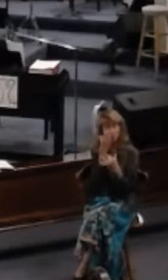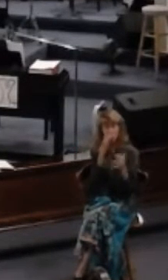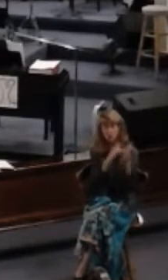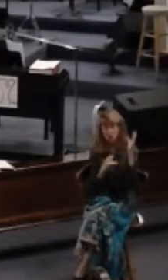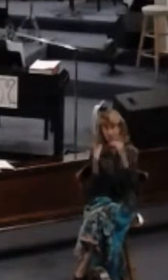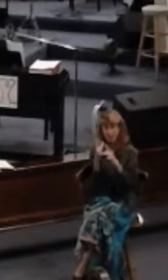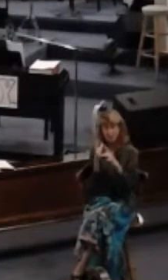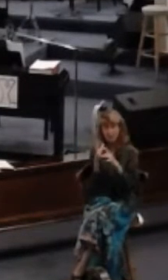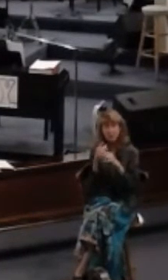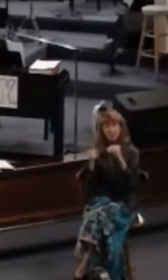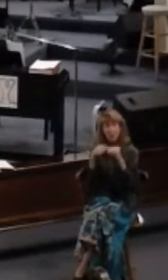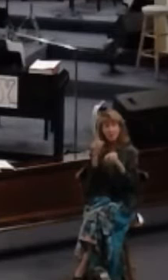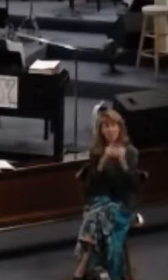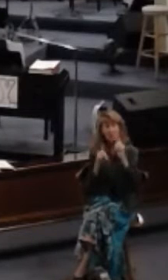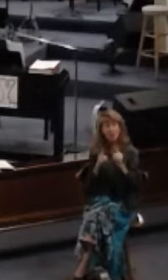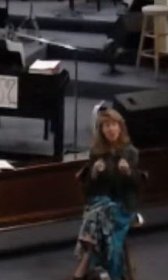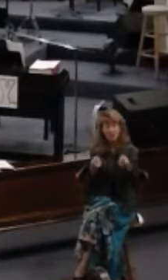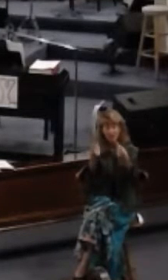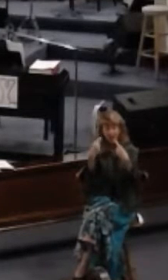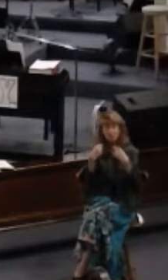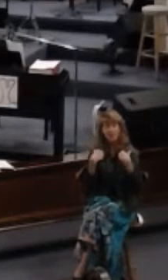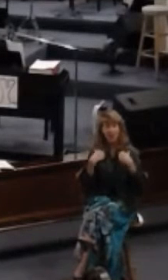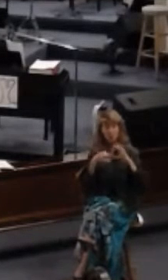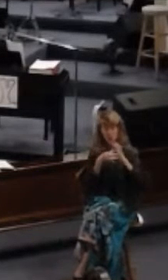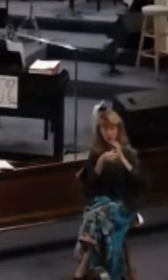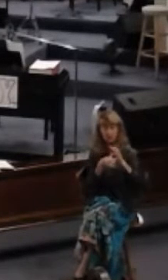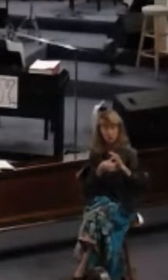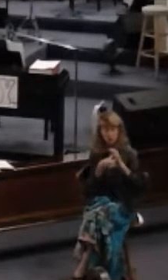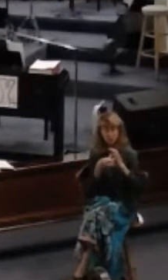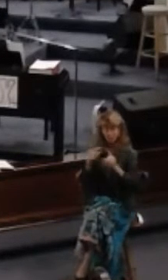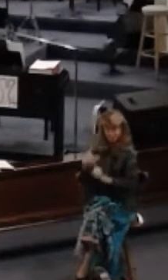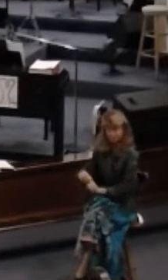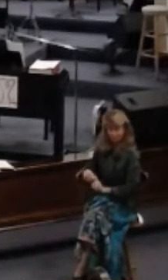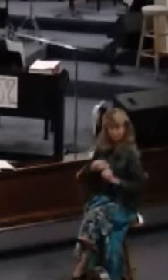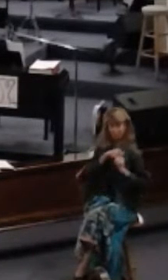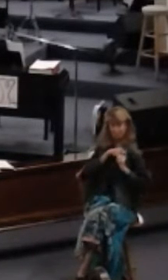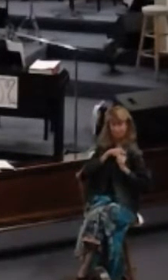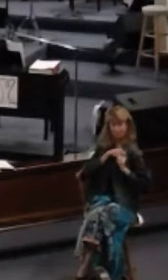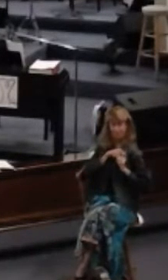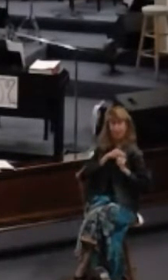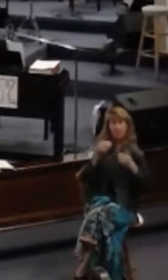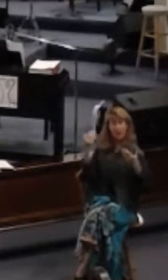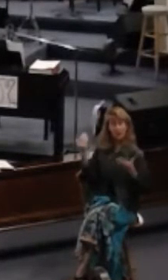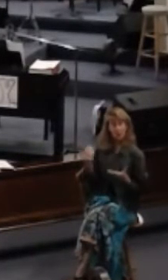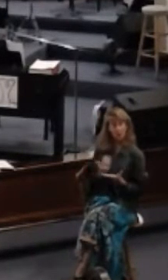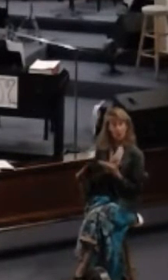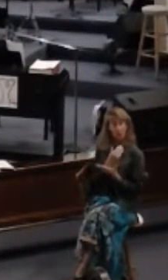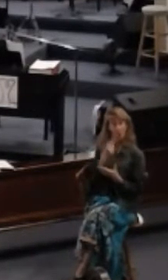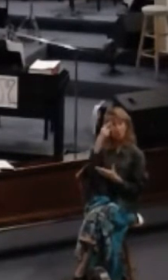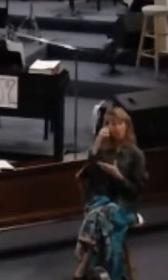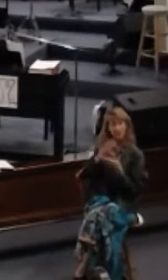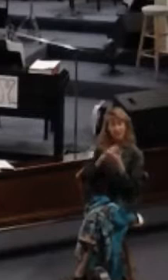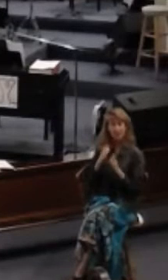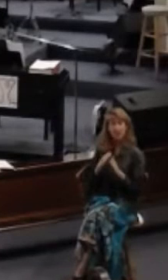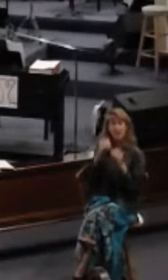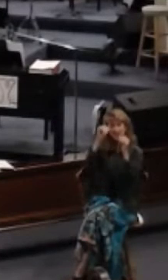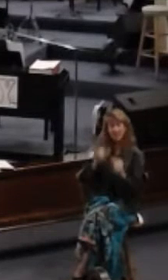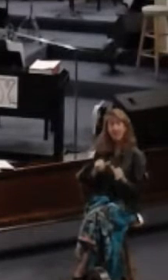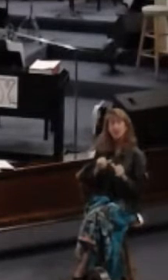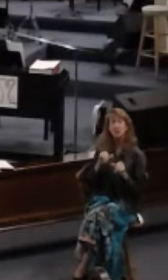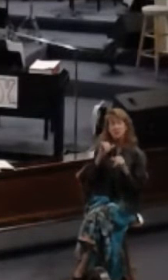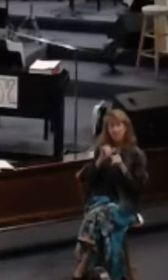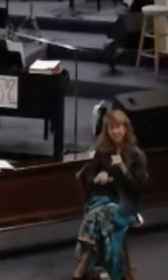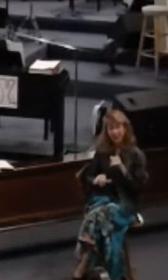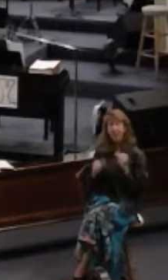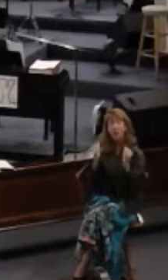Jesus, when they came into a relationship with Jesus and became a new creation, they decided to stay right there in Jerusalem with